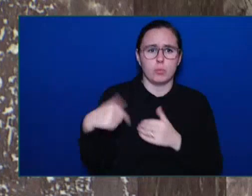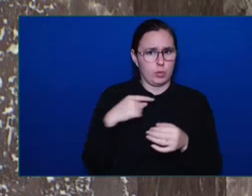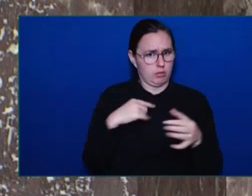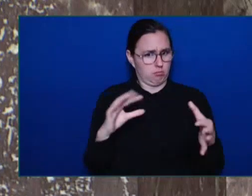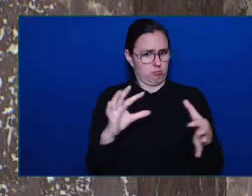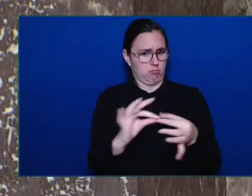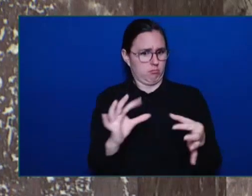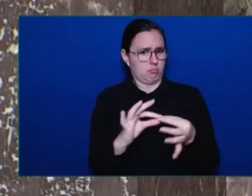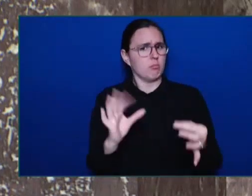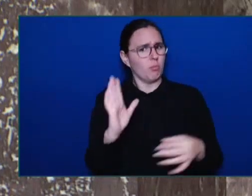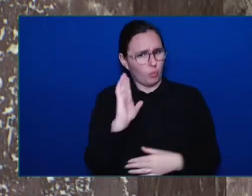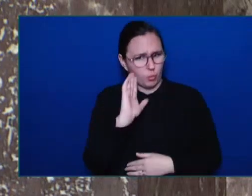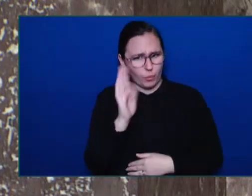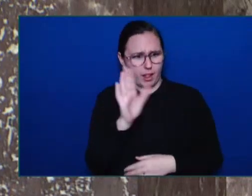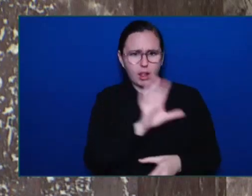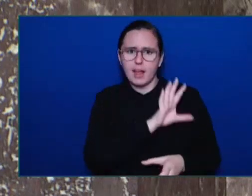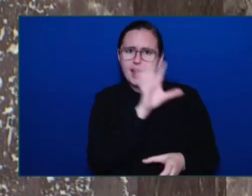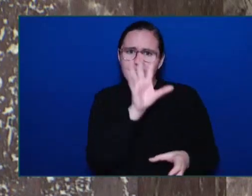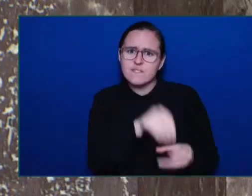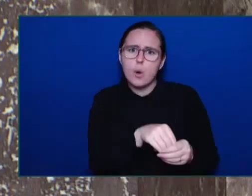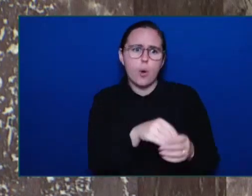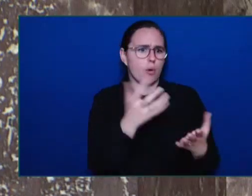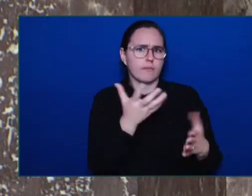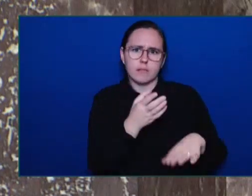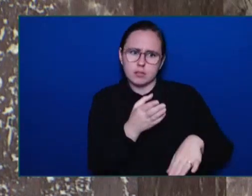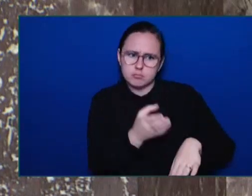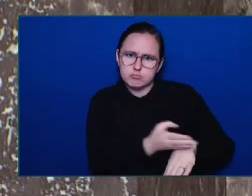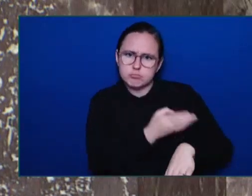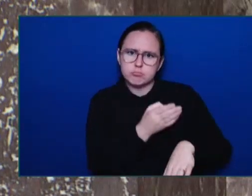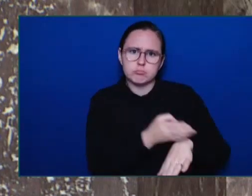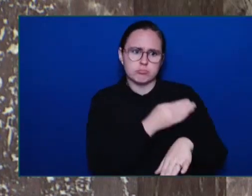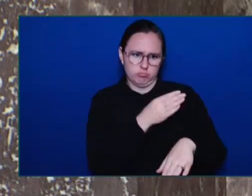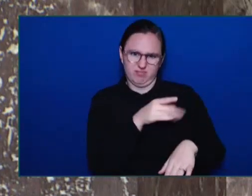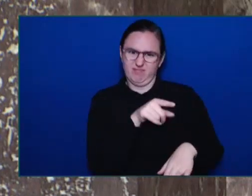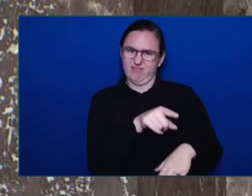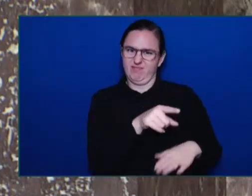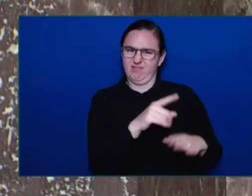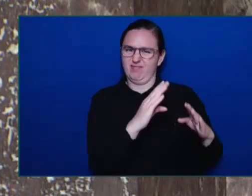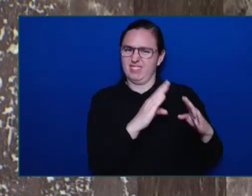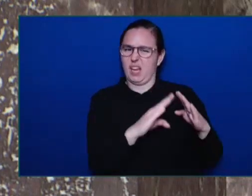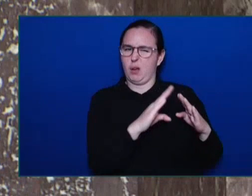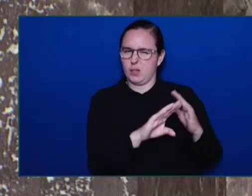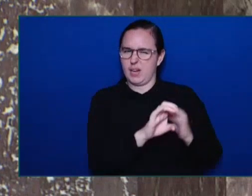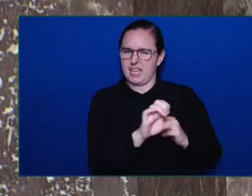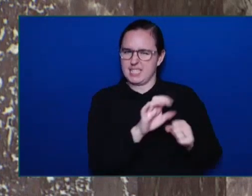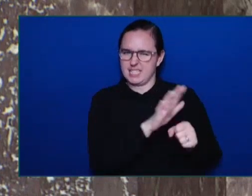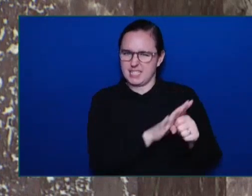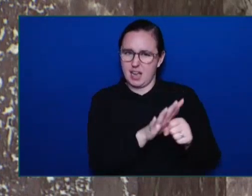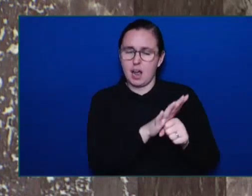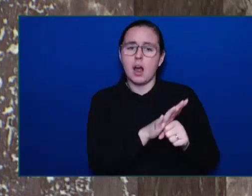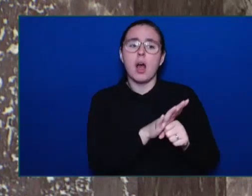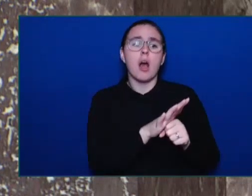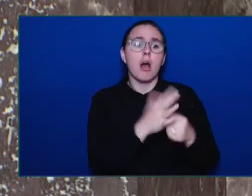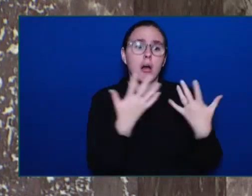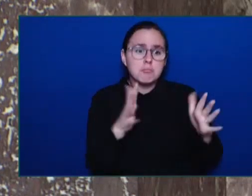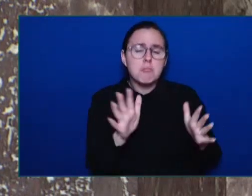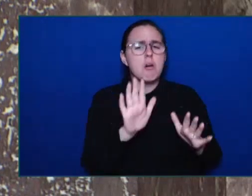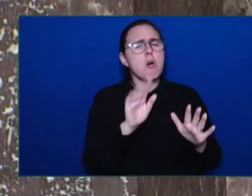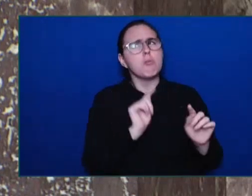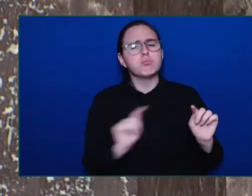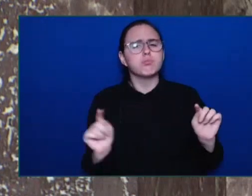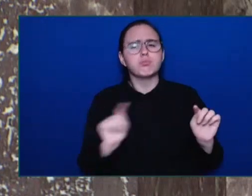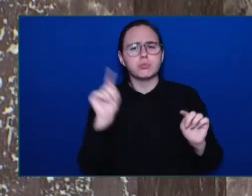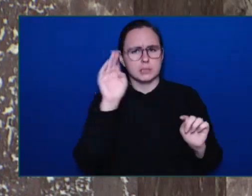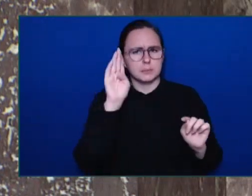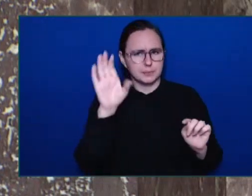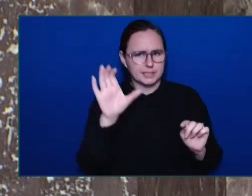Speaker. The challenges that we're seeing around the encampment, this is not a 1 year, 2 year, 3 year problem. This is a